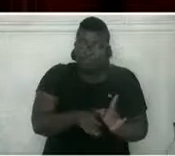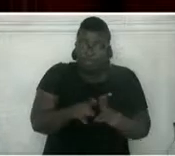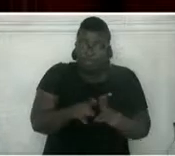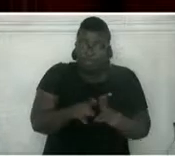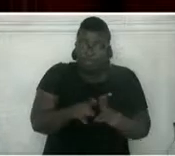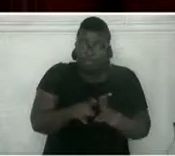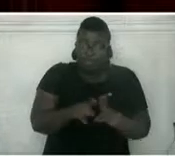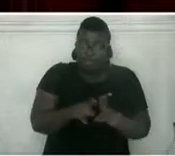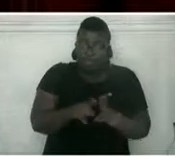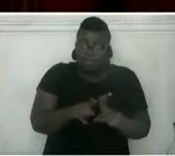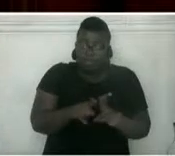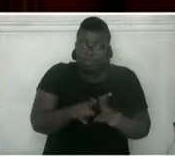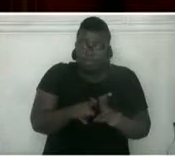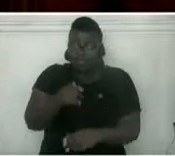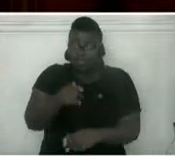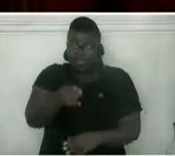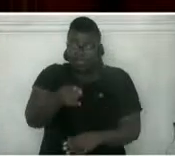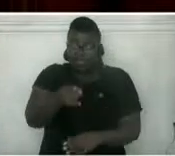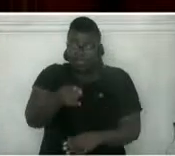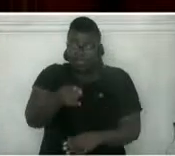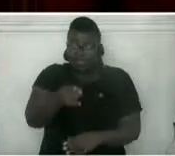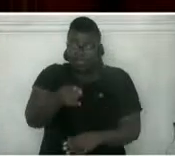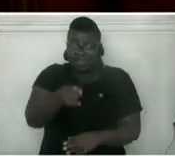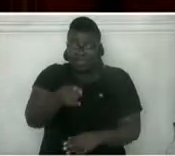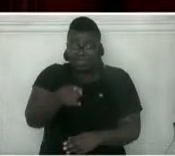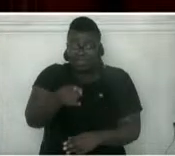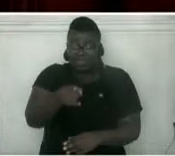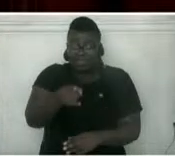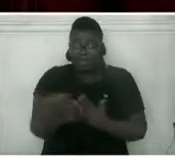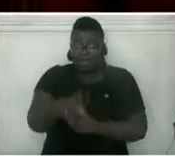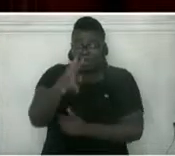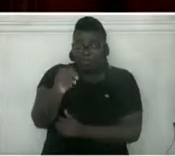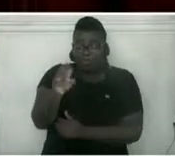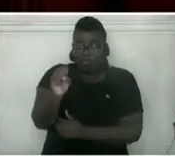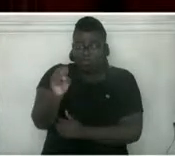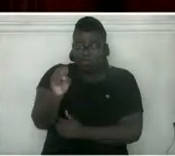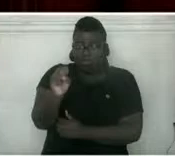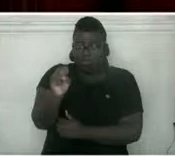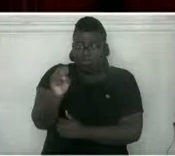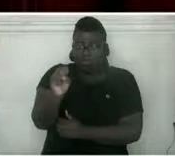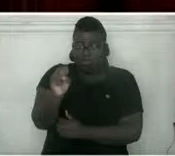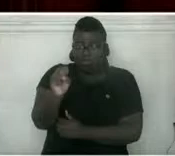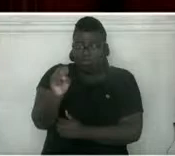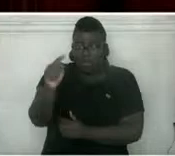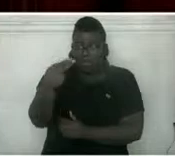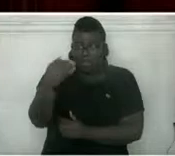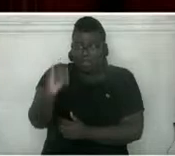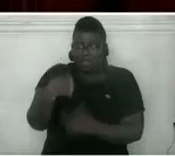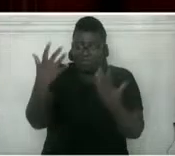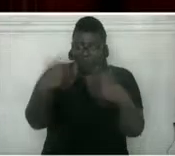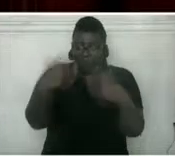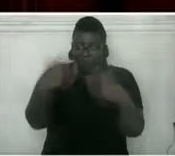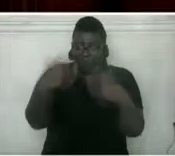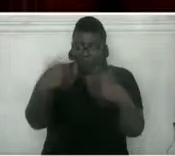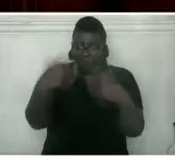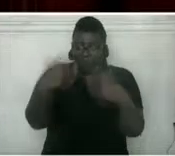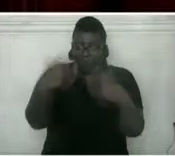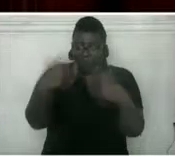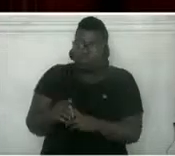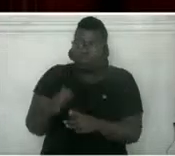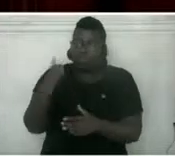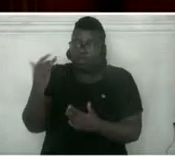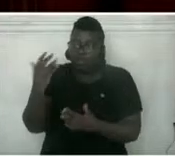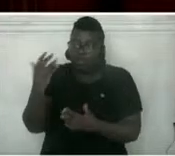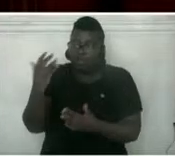that one of those bridges in Umshwati is now completed, and 5 more will be completed in March this